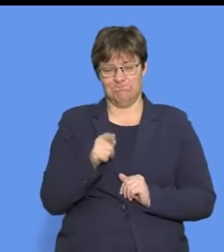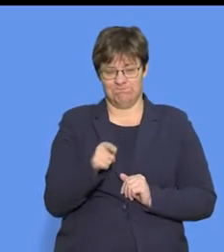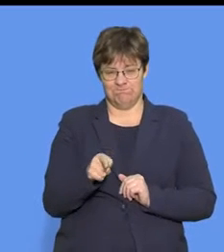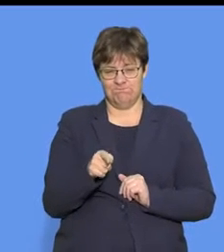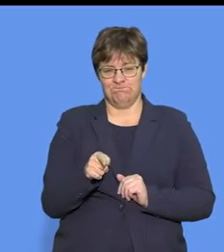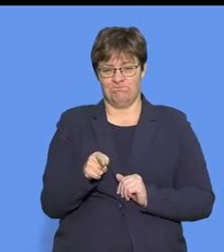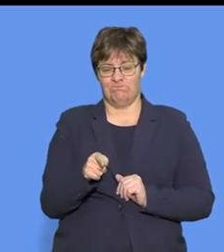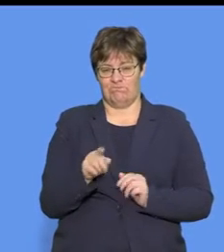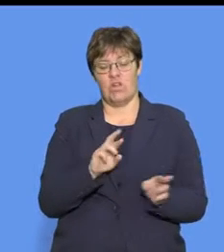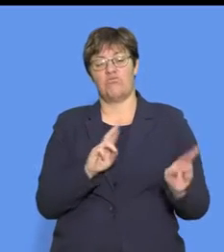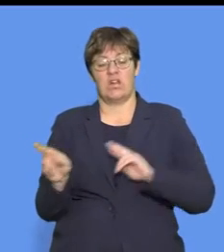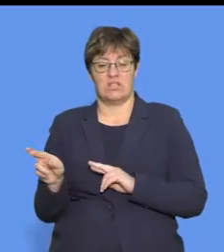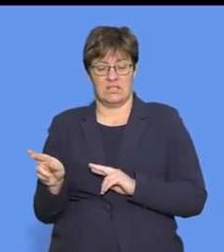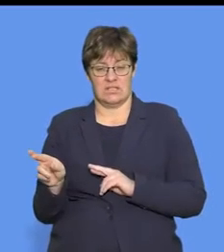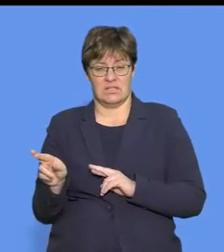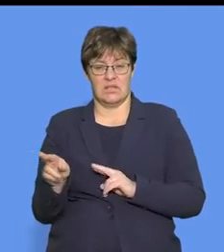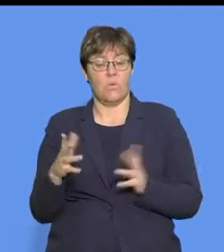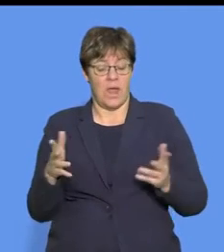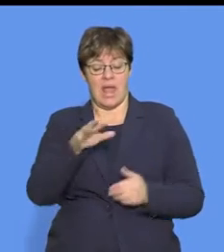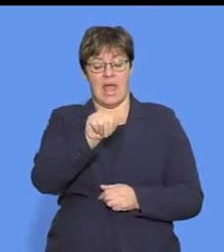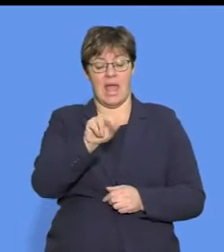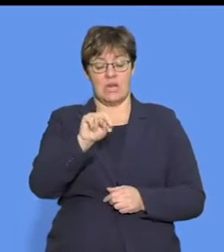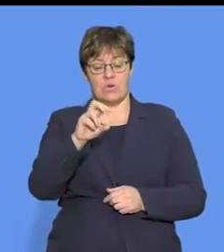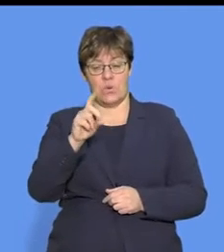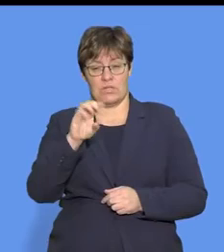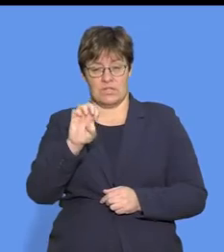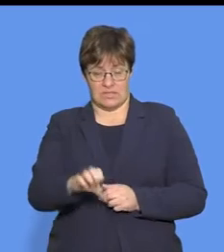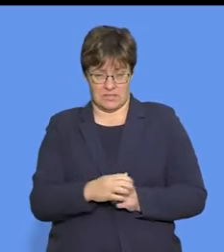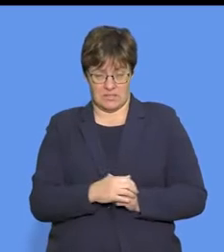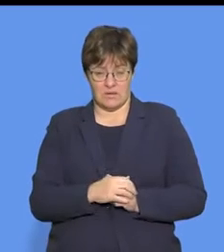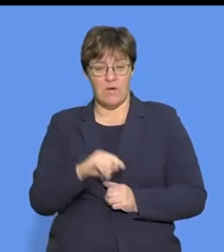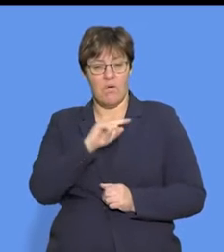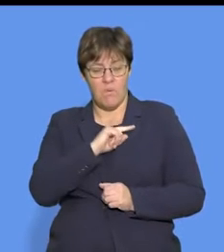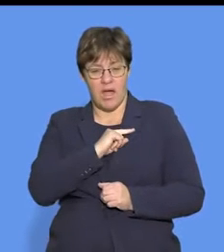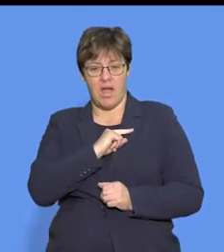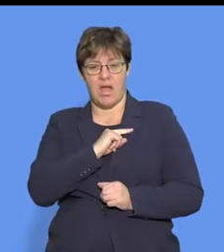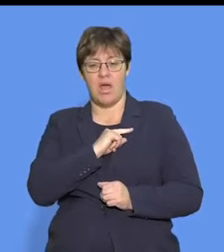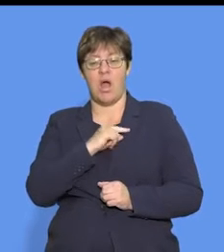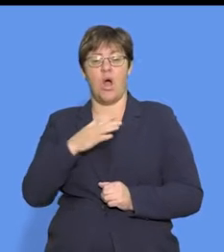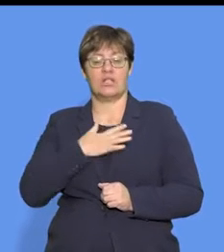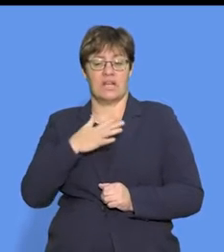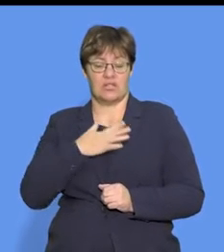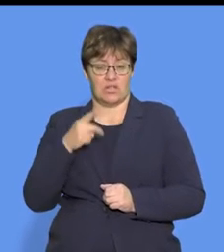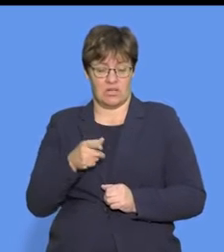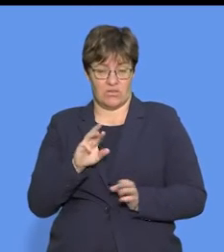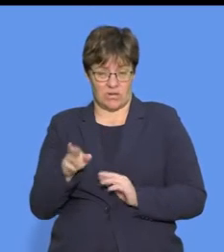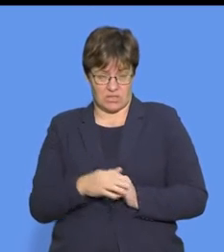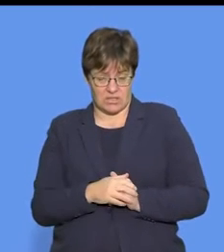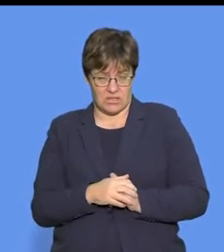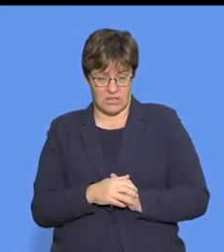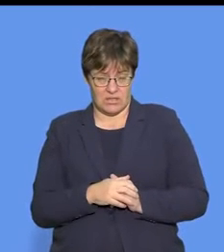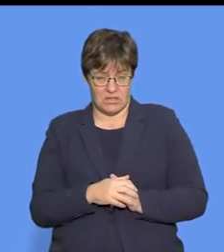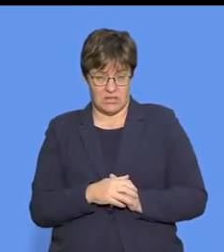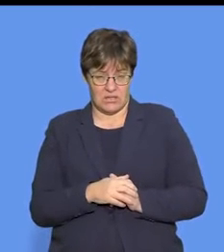doubt in my mind that this is the reaction at the anode, because that's the oxidation